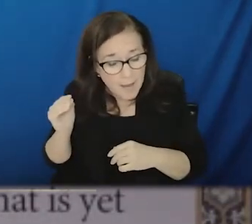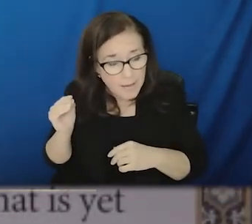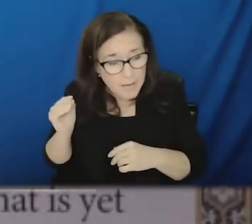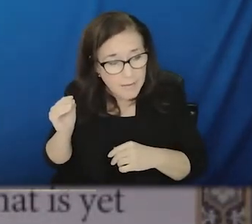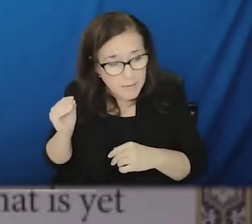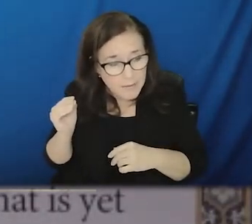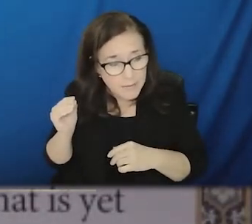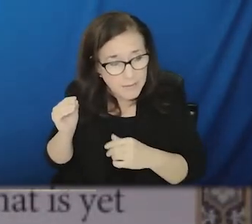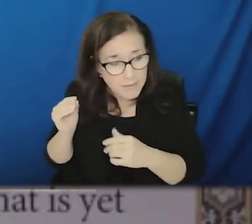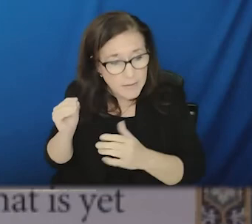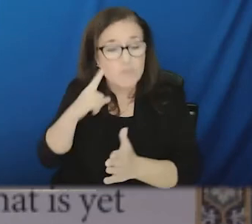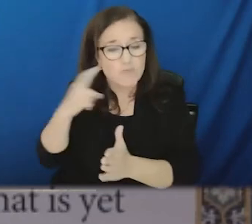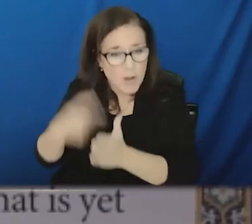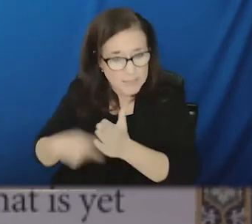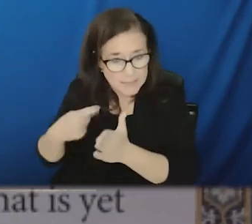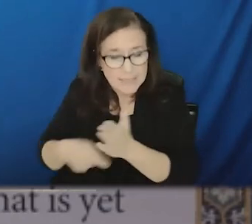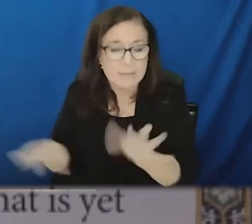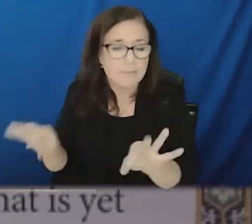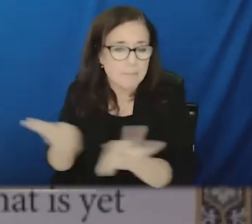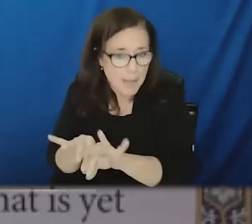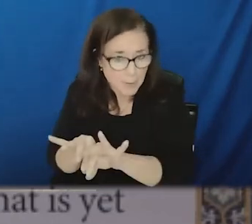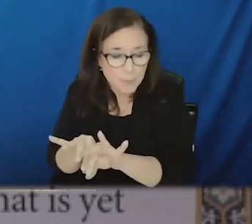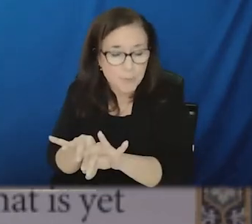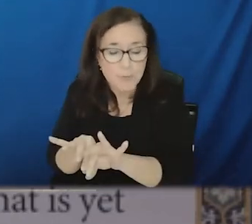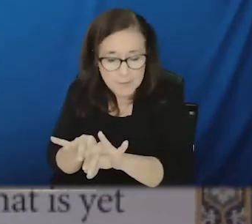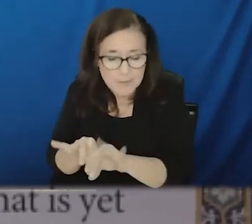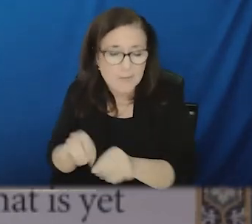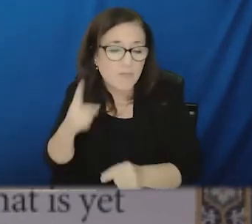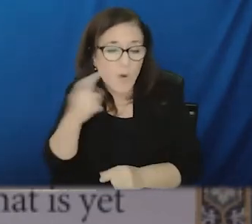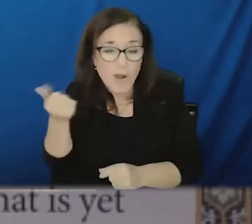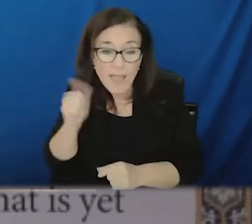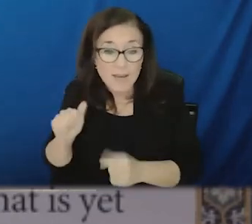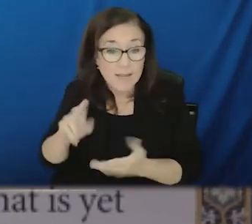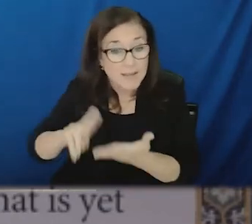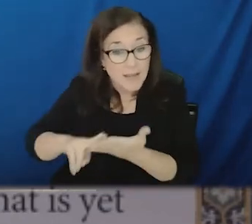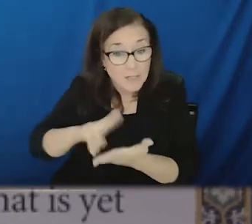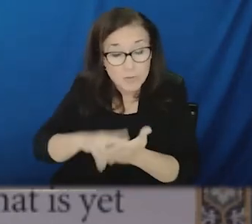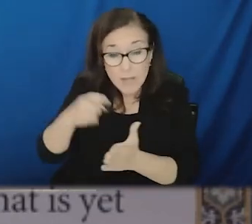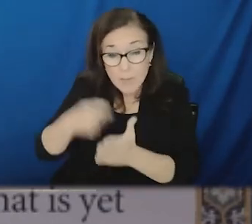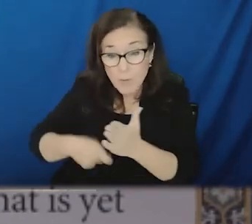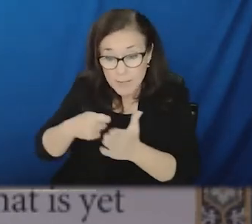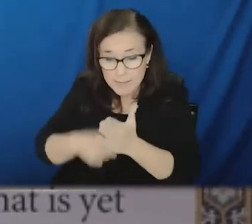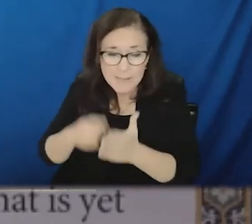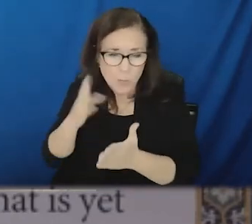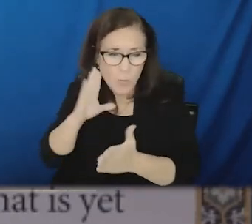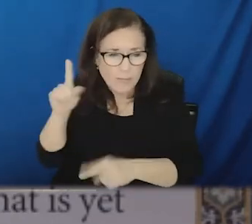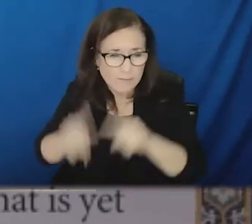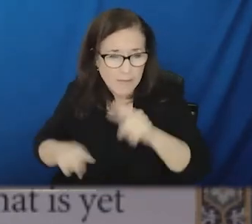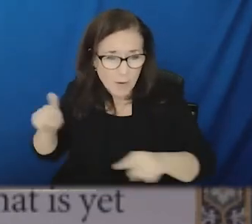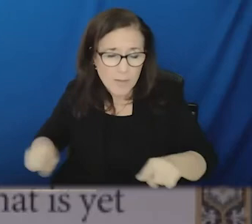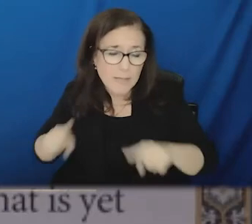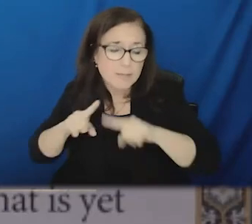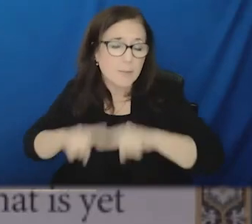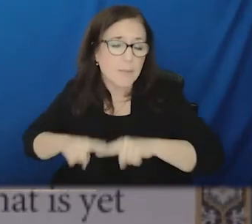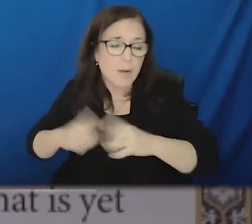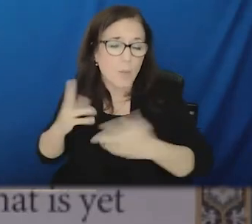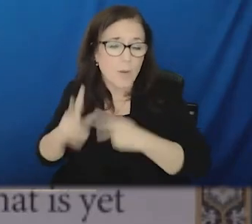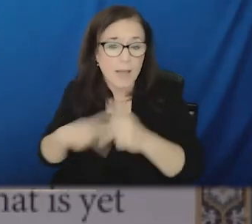any contract, pricing can vary depending on the types of services that are offered. And again,